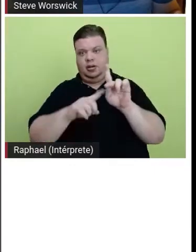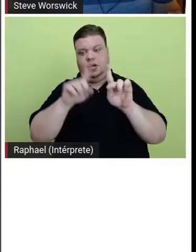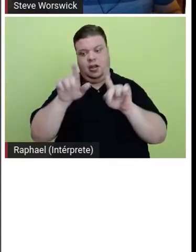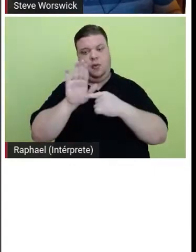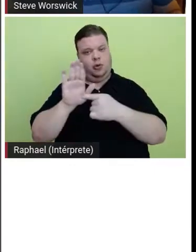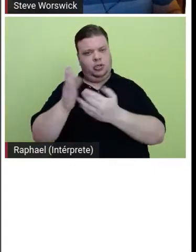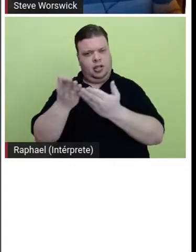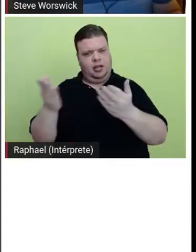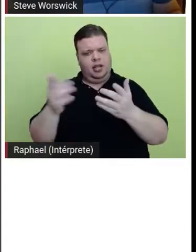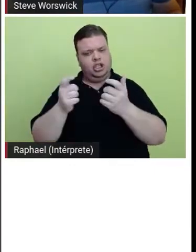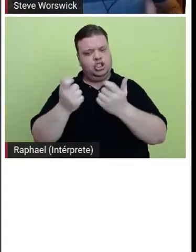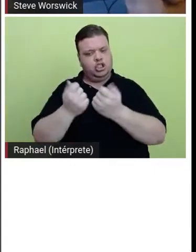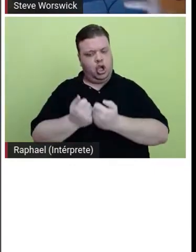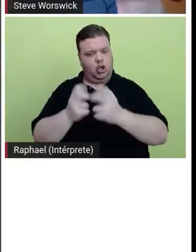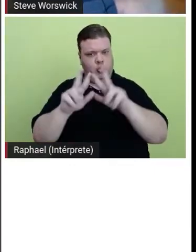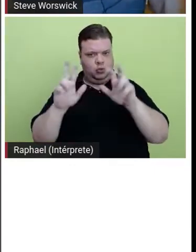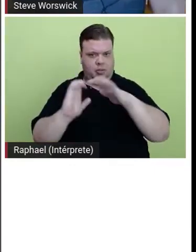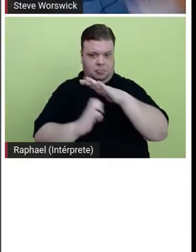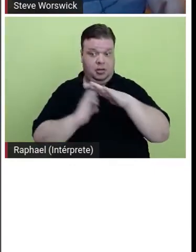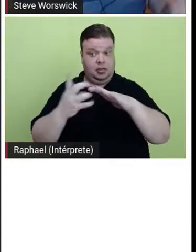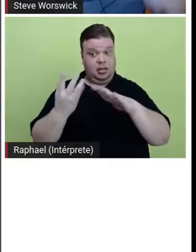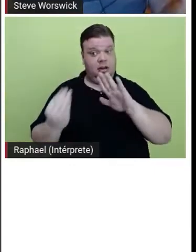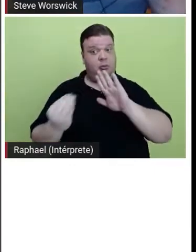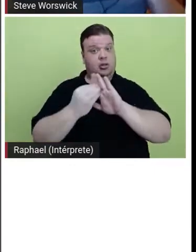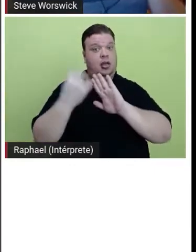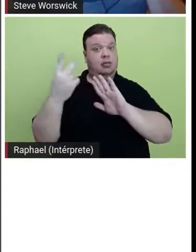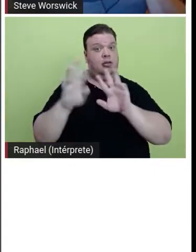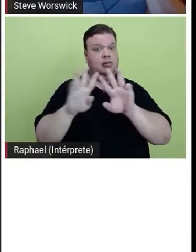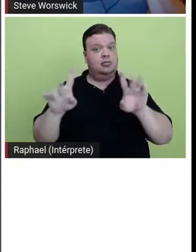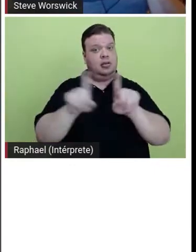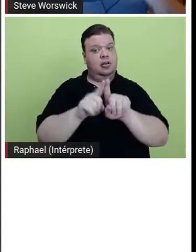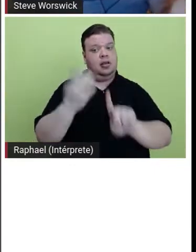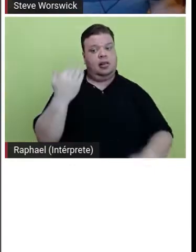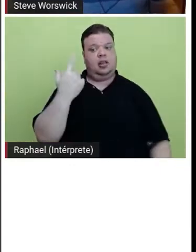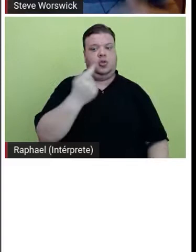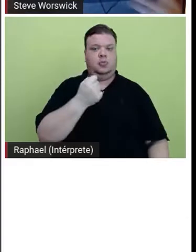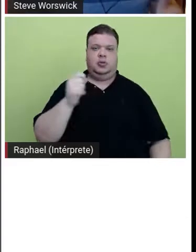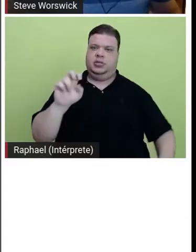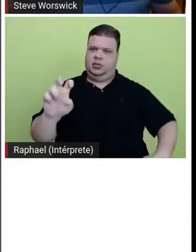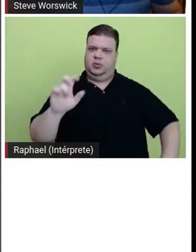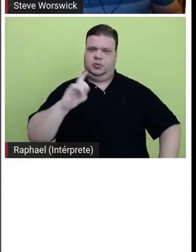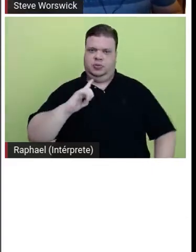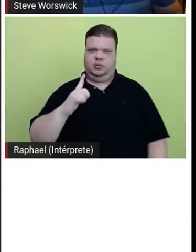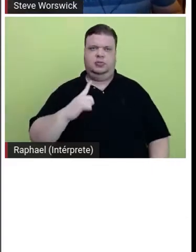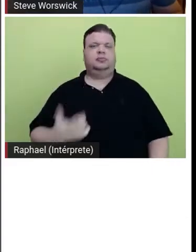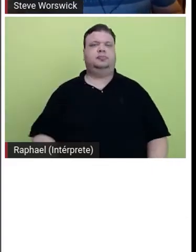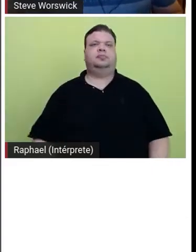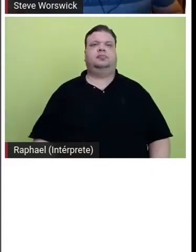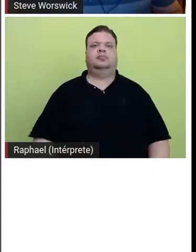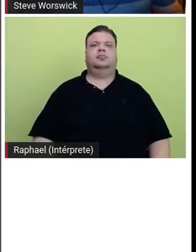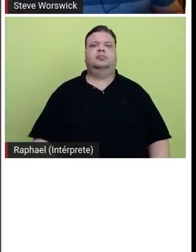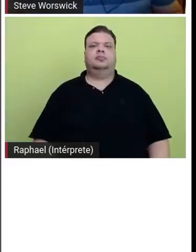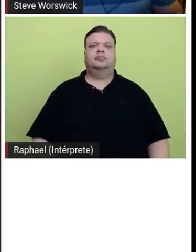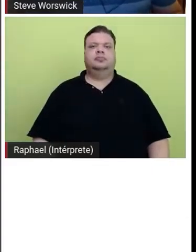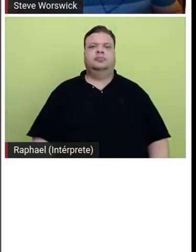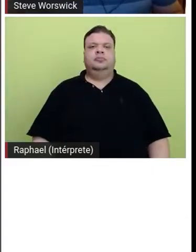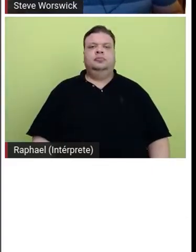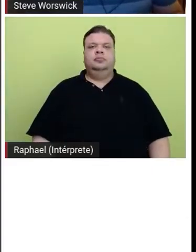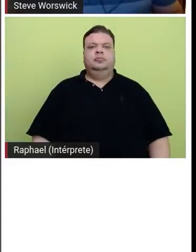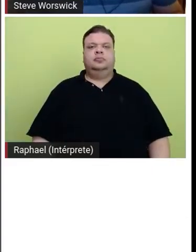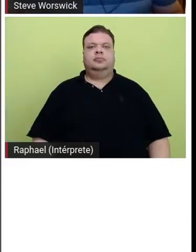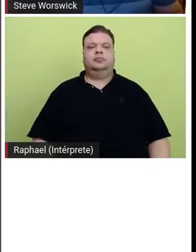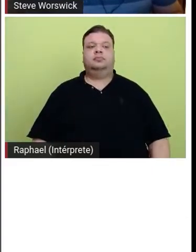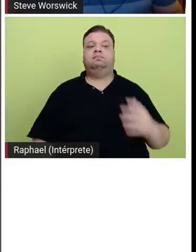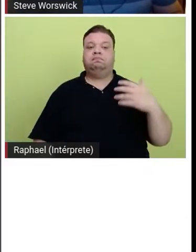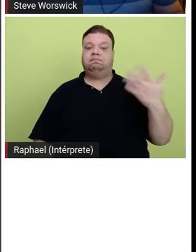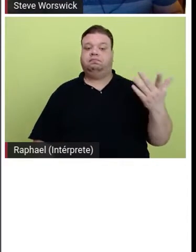was incredible. And I kind of developed it over the years. And I started entering competitions online in